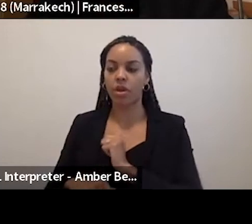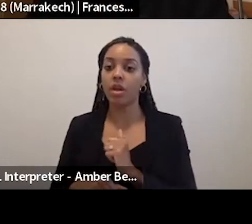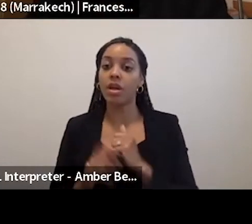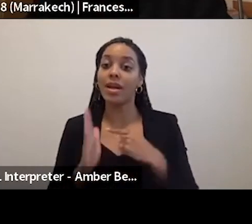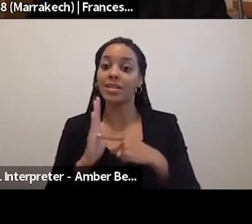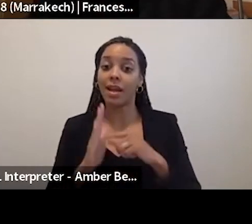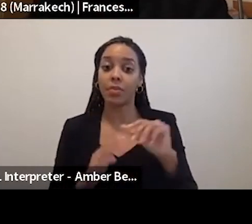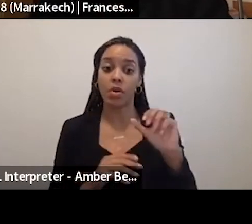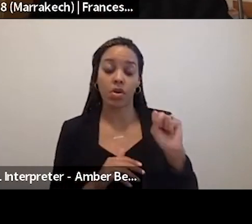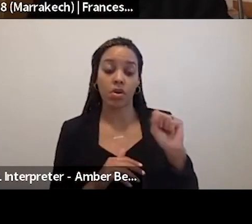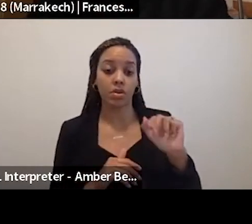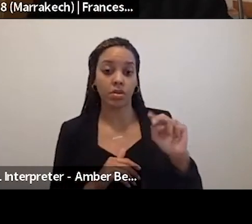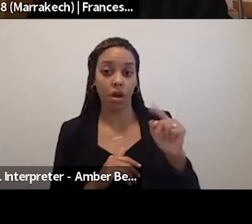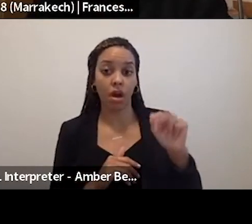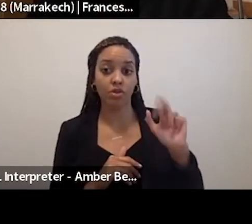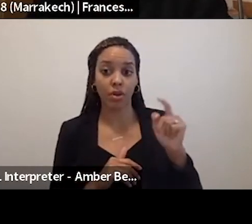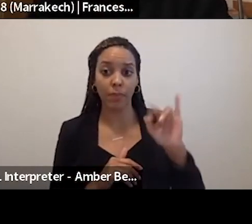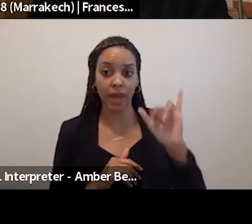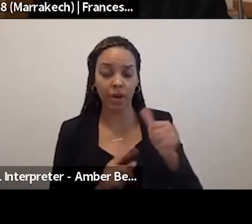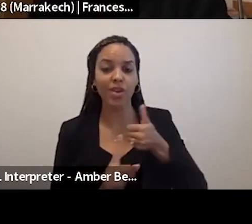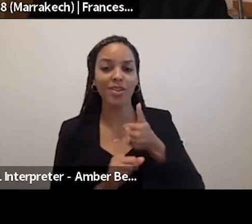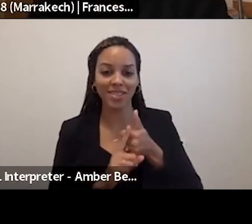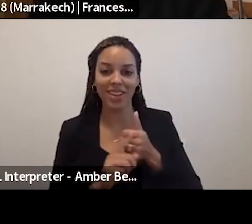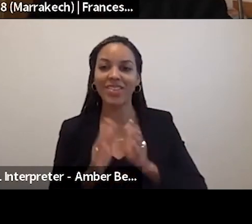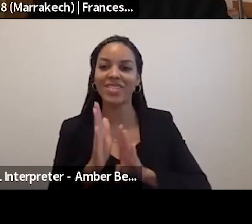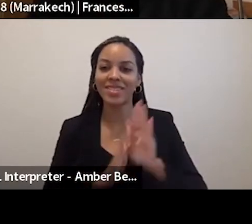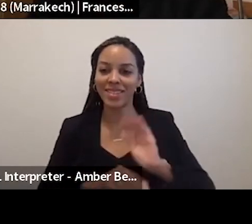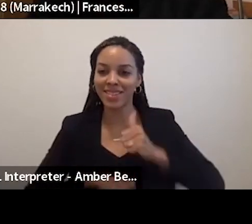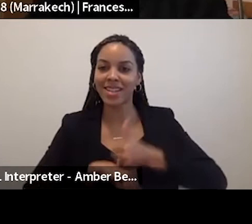in designing the digital lab that we have on site.